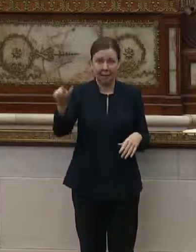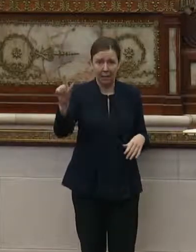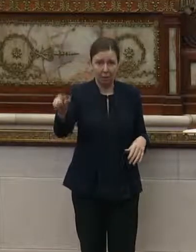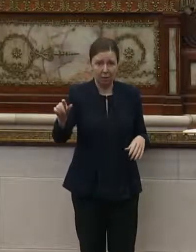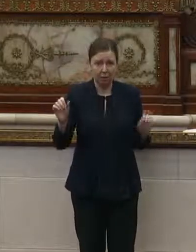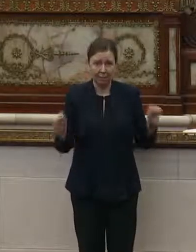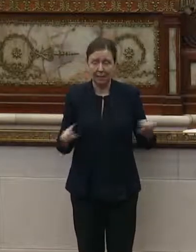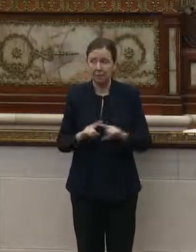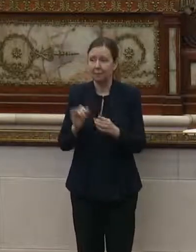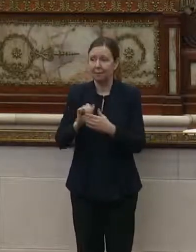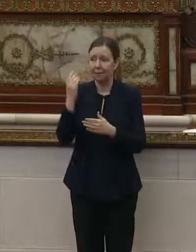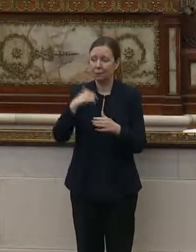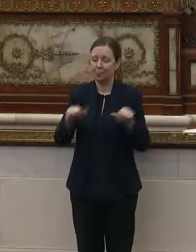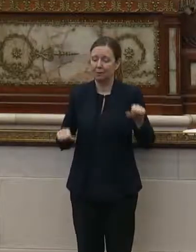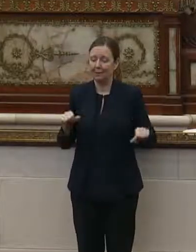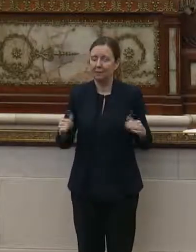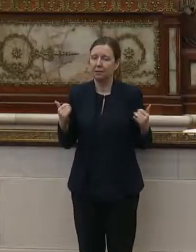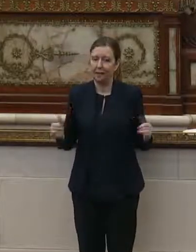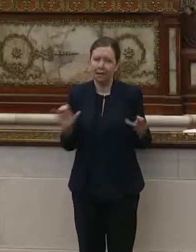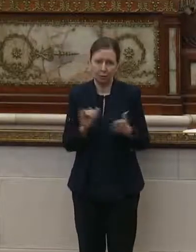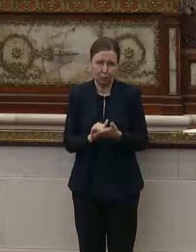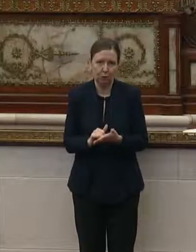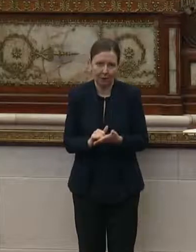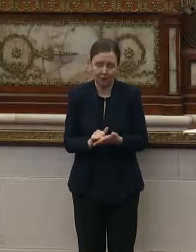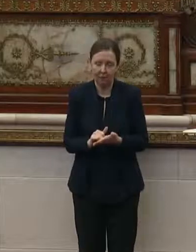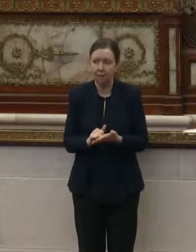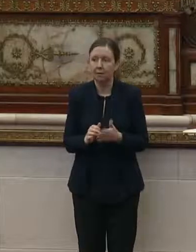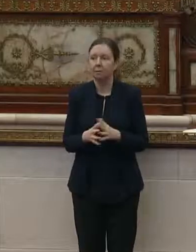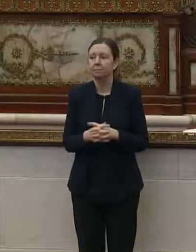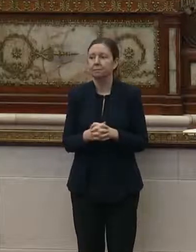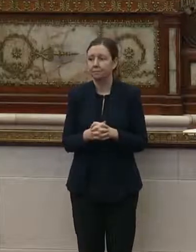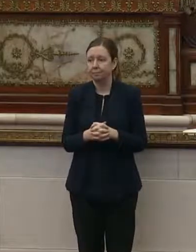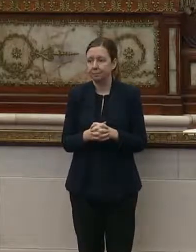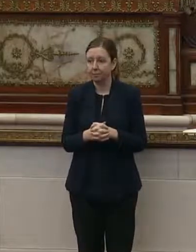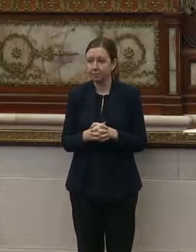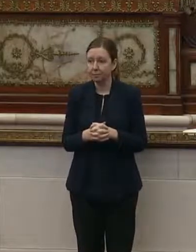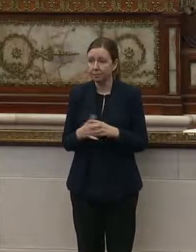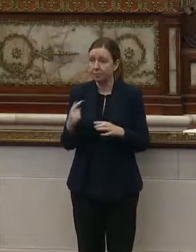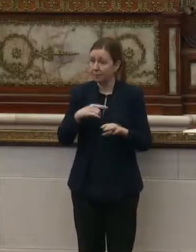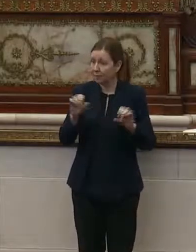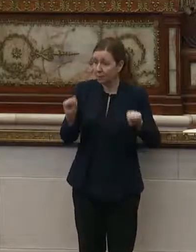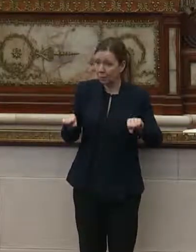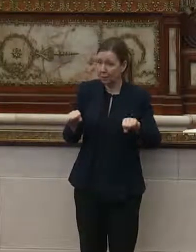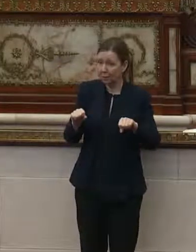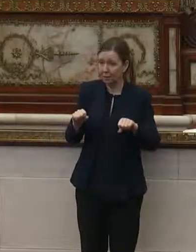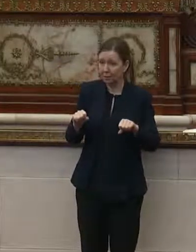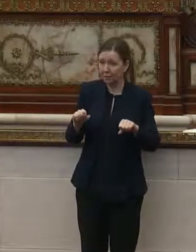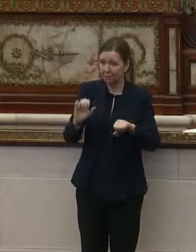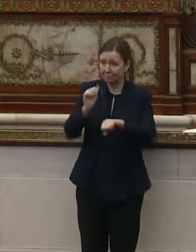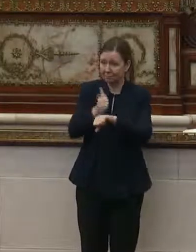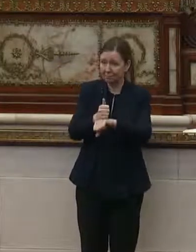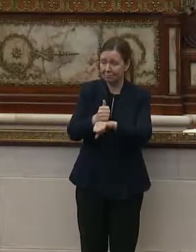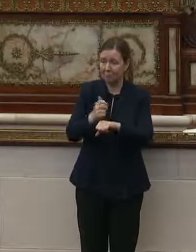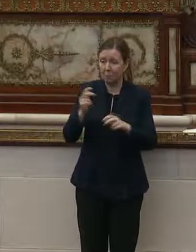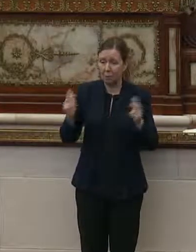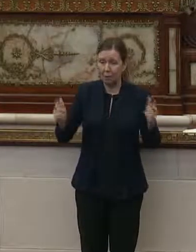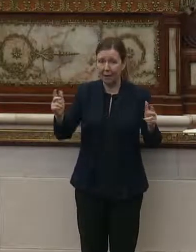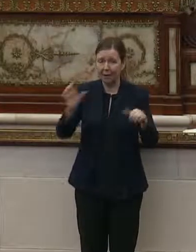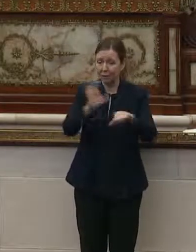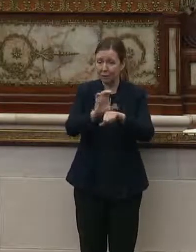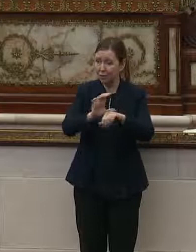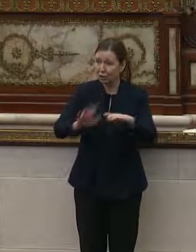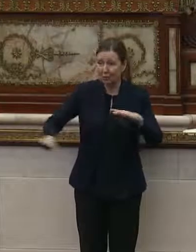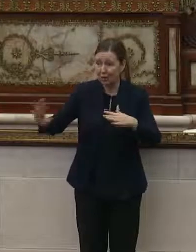but that's why we're reluctant right now to jump into a site like that. We could put it, though, in the parking lots of churches all over the city,